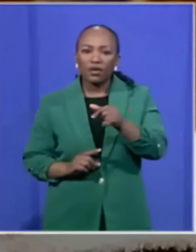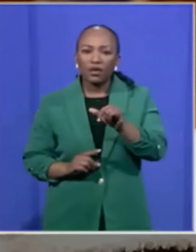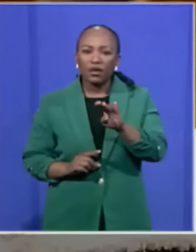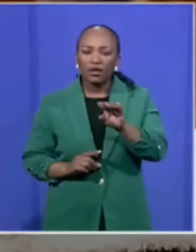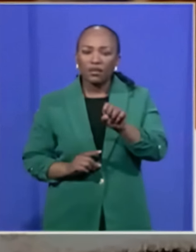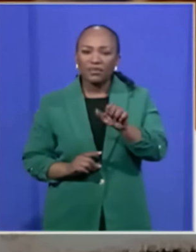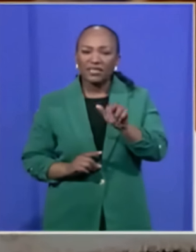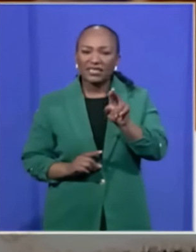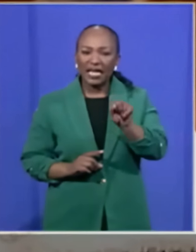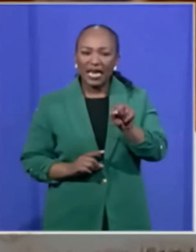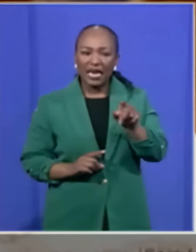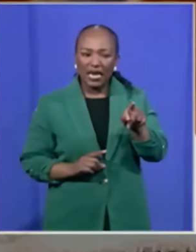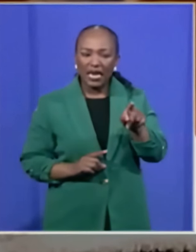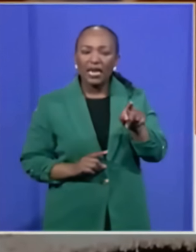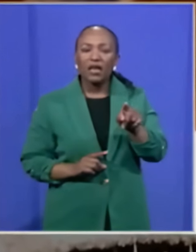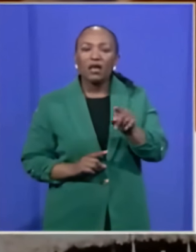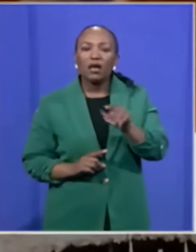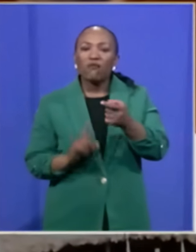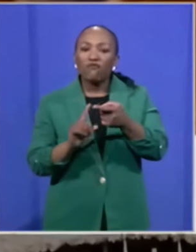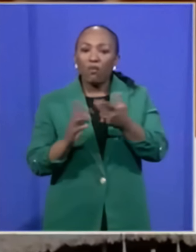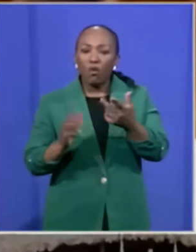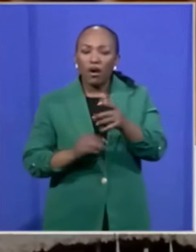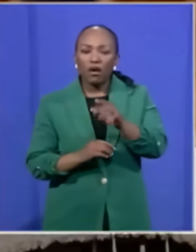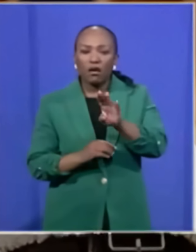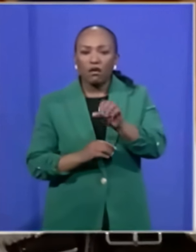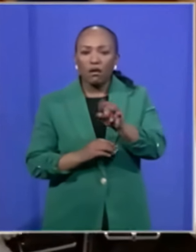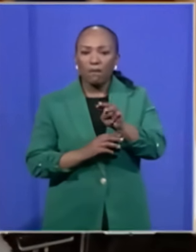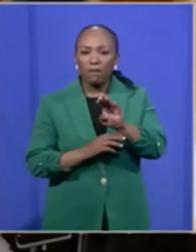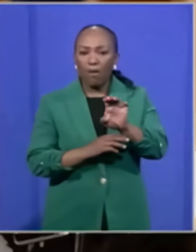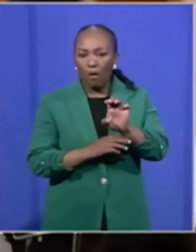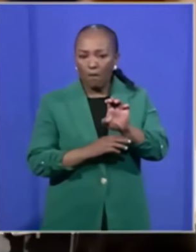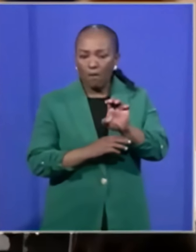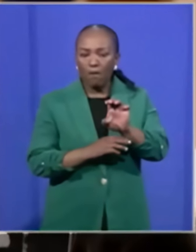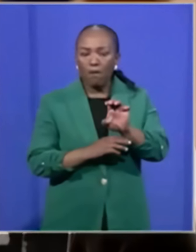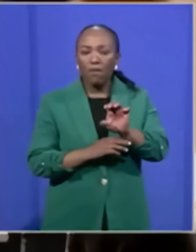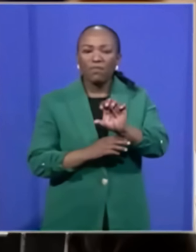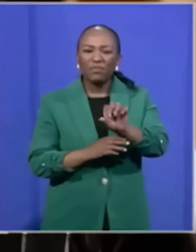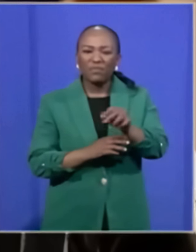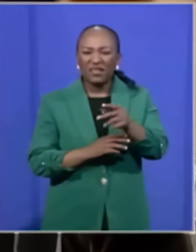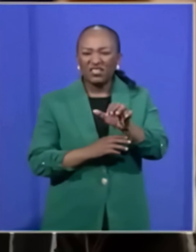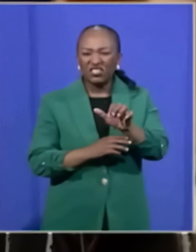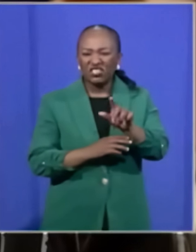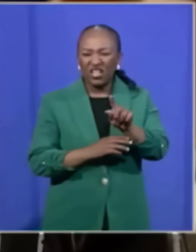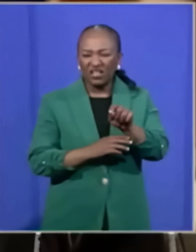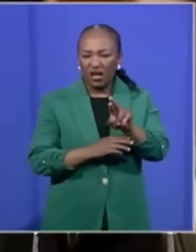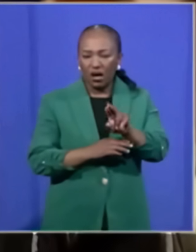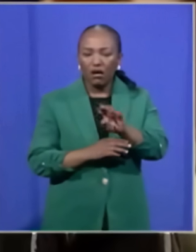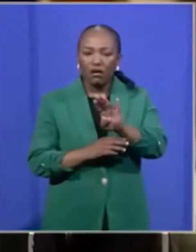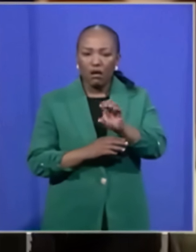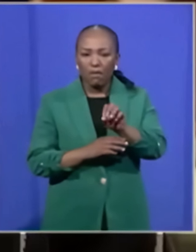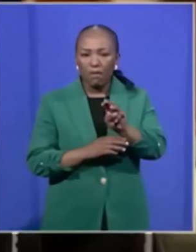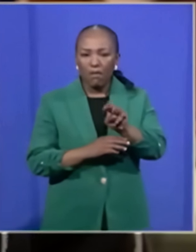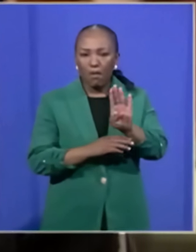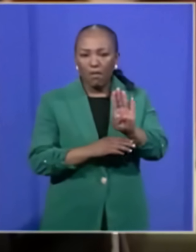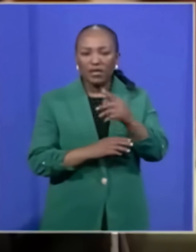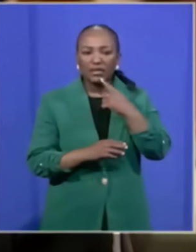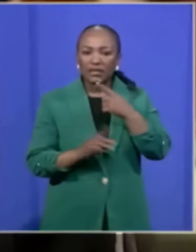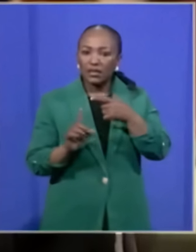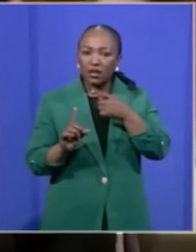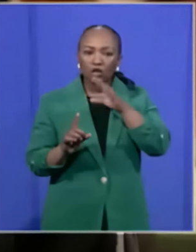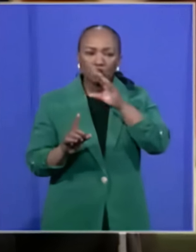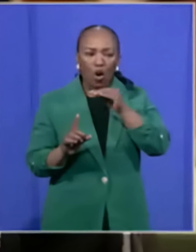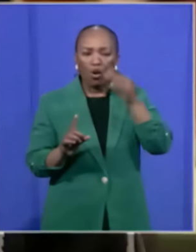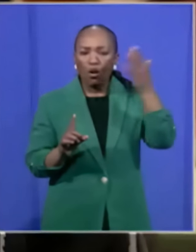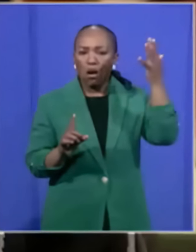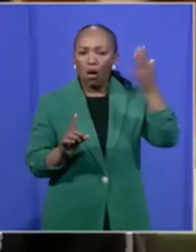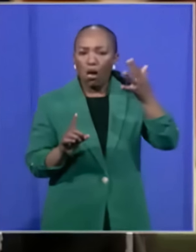Bomb Shelter speaking so passionately and so even sadly. He